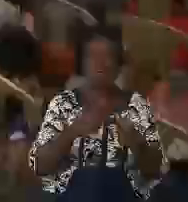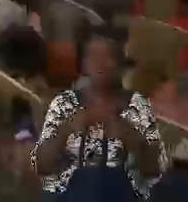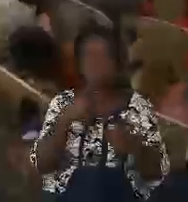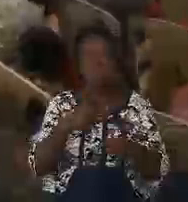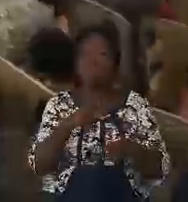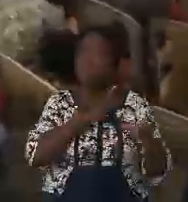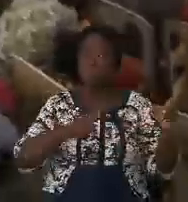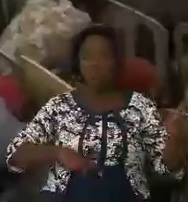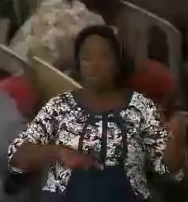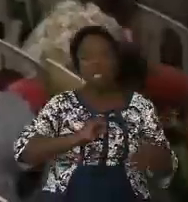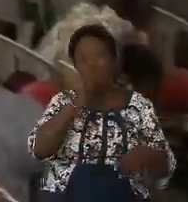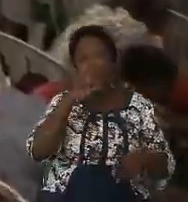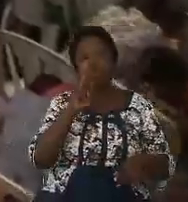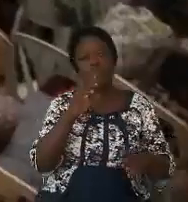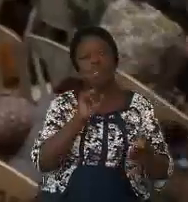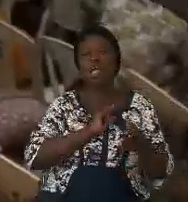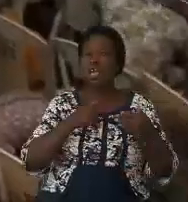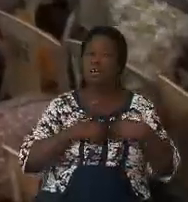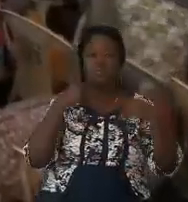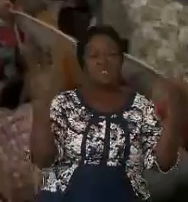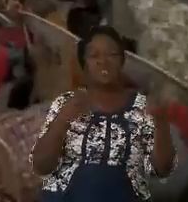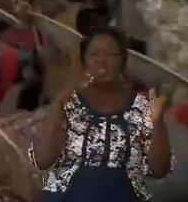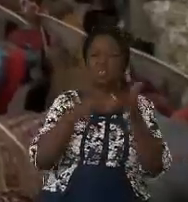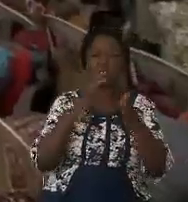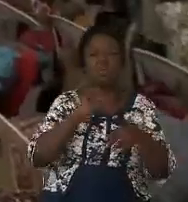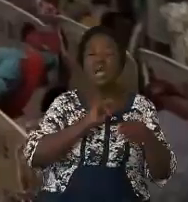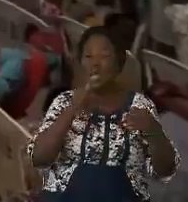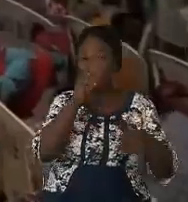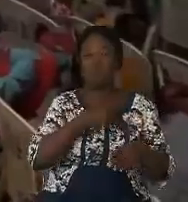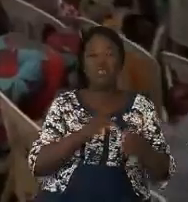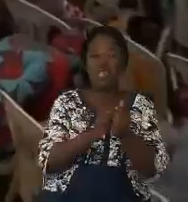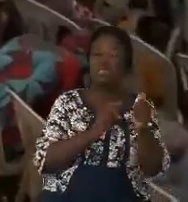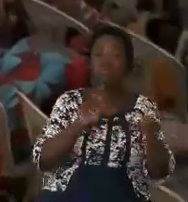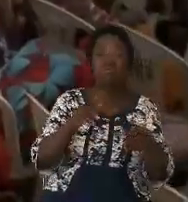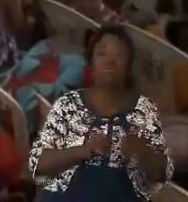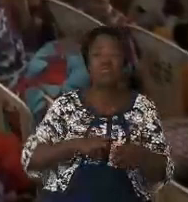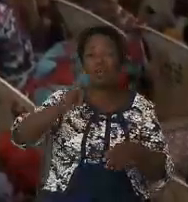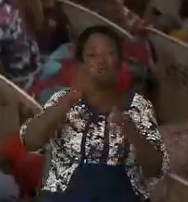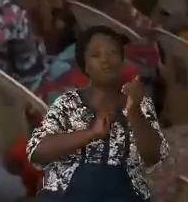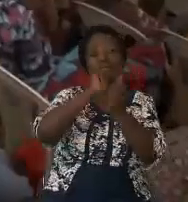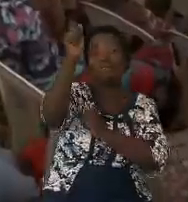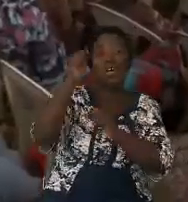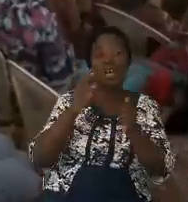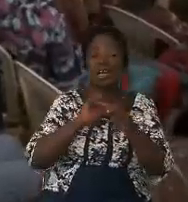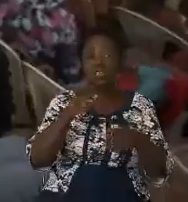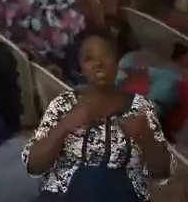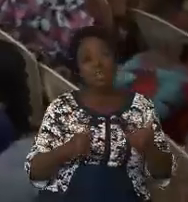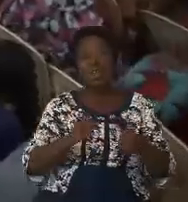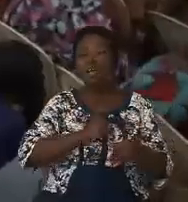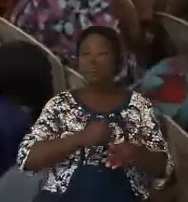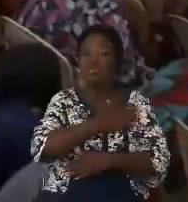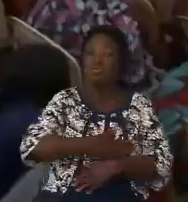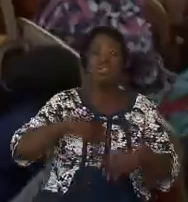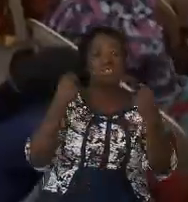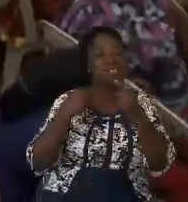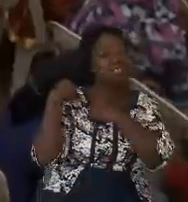yes. Stand up right there and say, Lord, I am the one. I wandered away. I am the one. I've been in the wilderness of